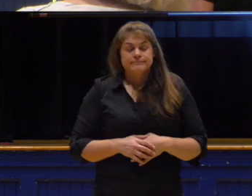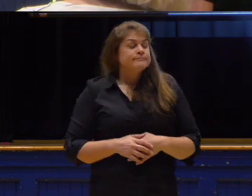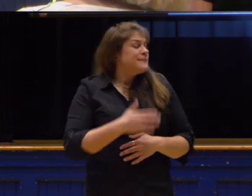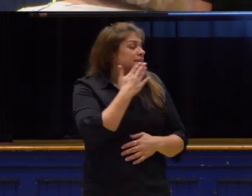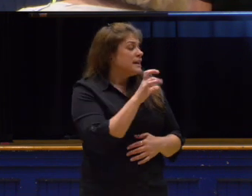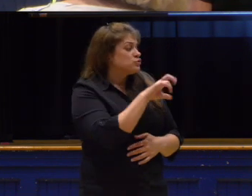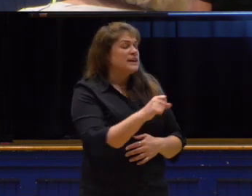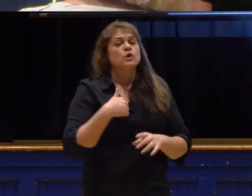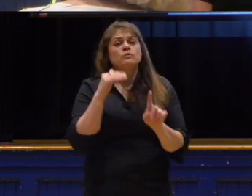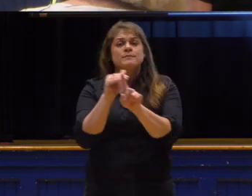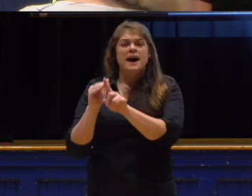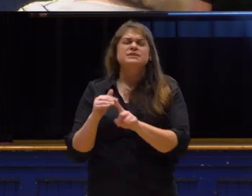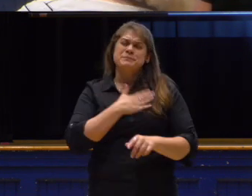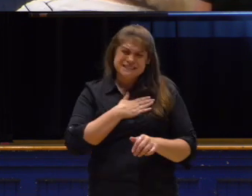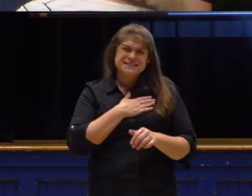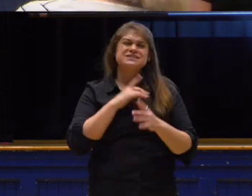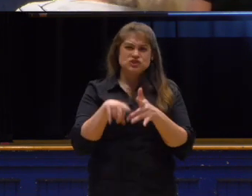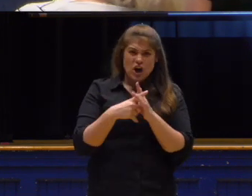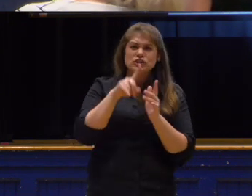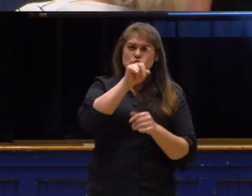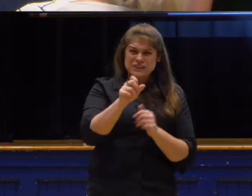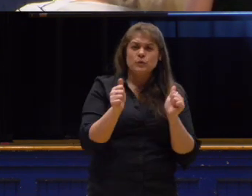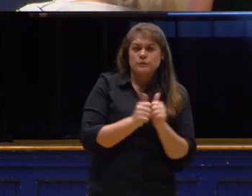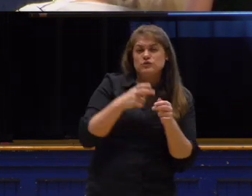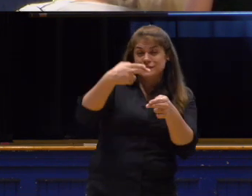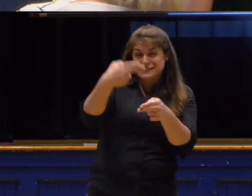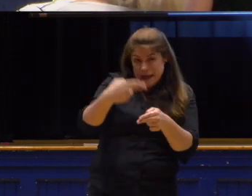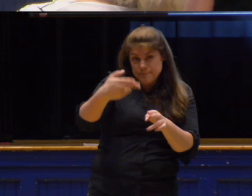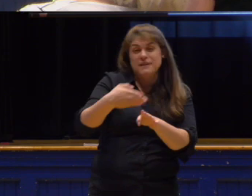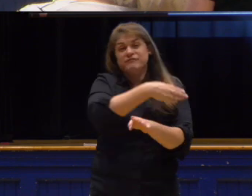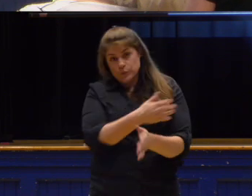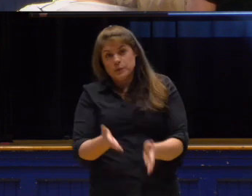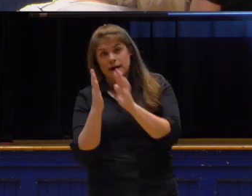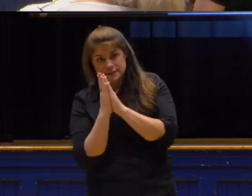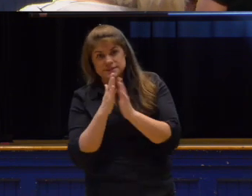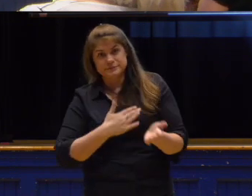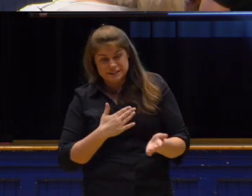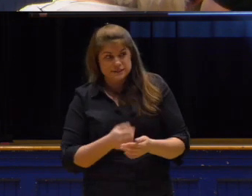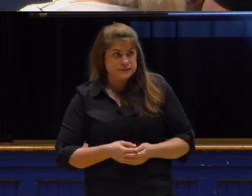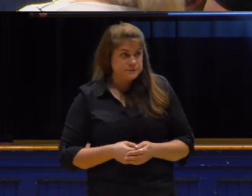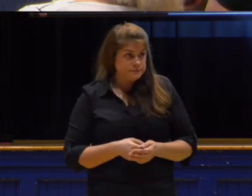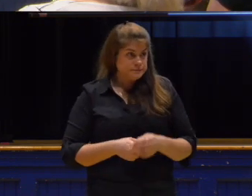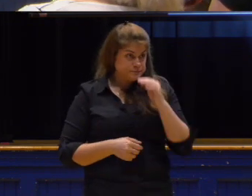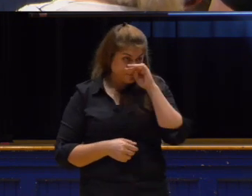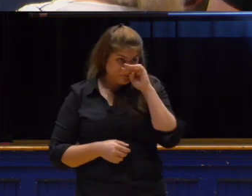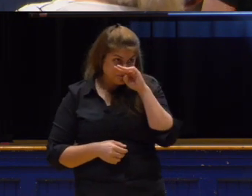Thanks, Chris. Just a reminder to please state your name before asking a question. Thank you. Sir.